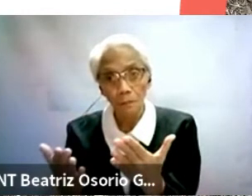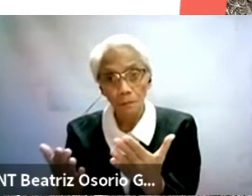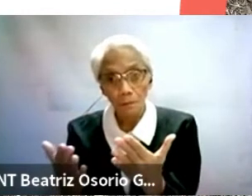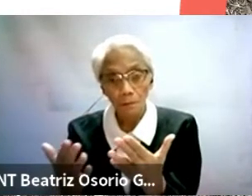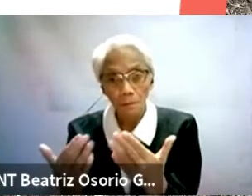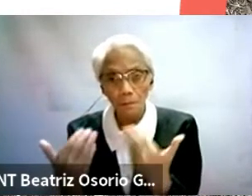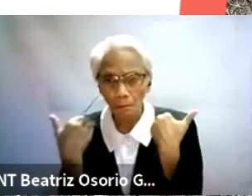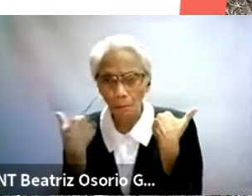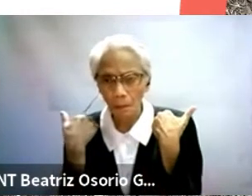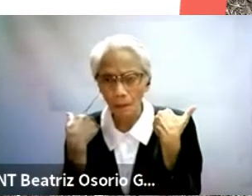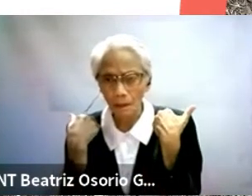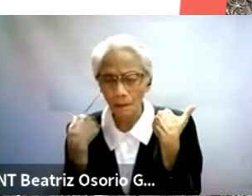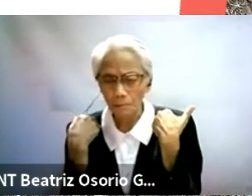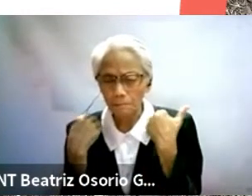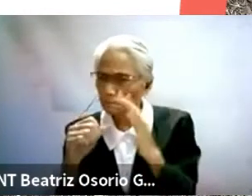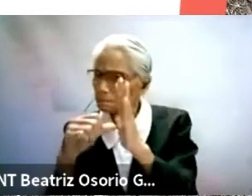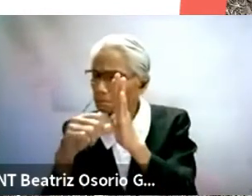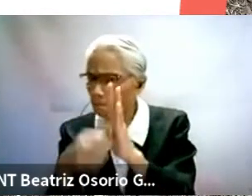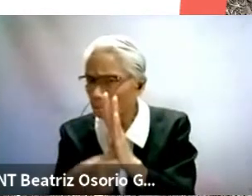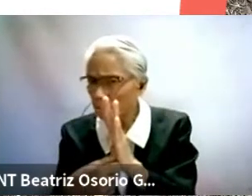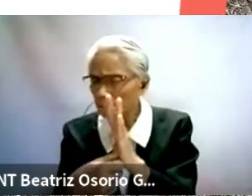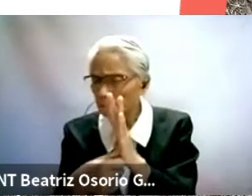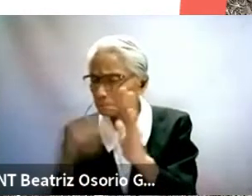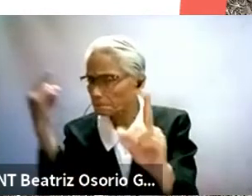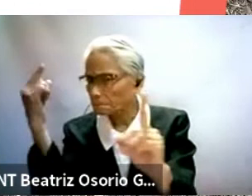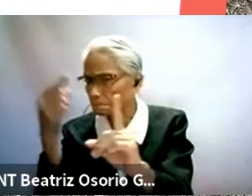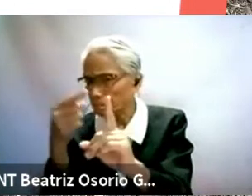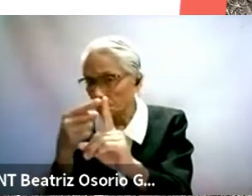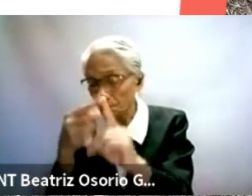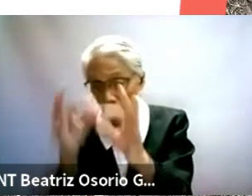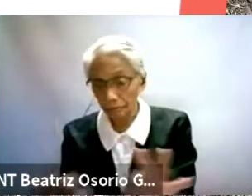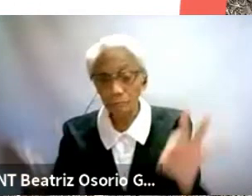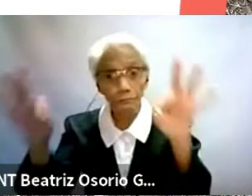recognizing the importance of targeting those most at risk